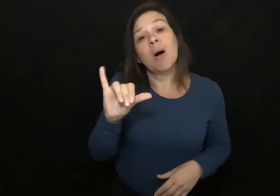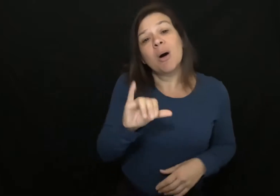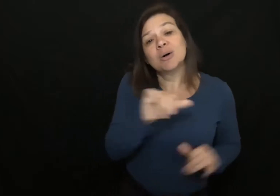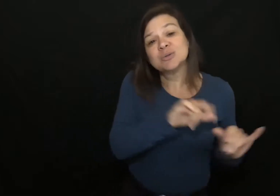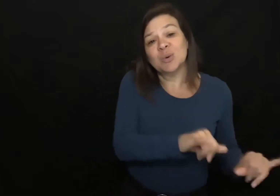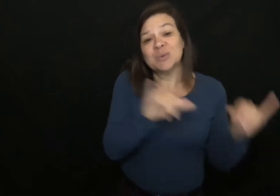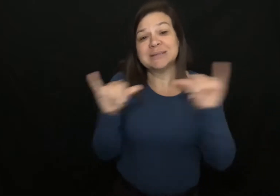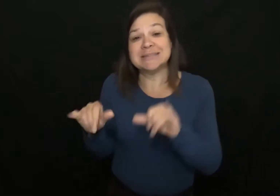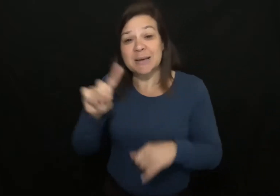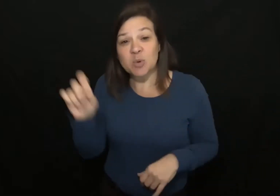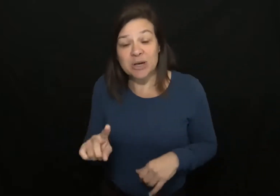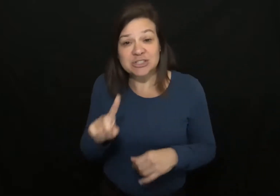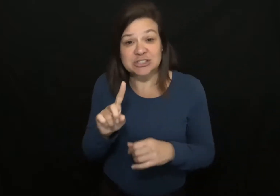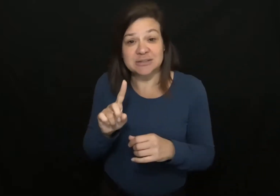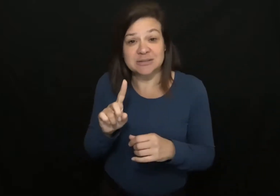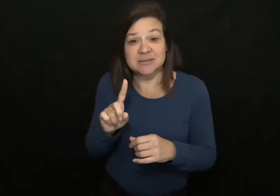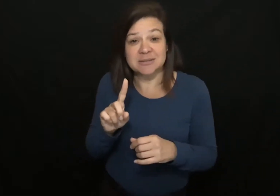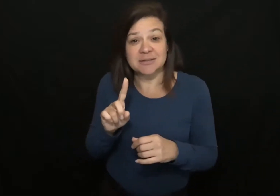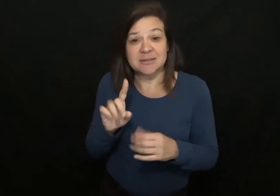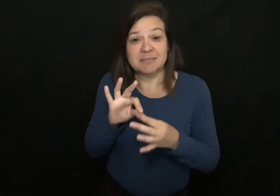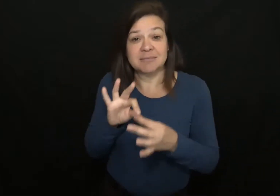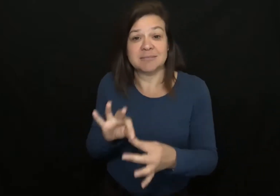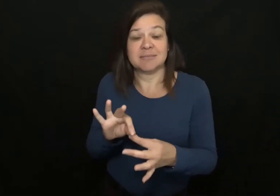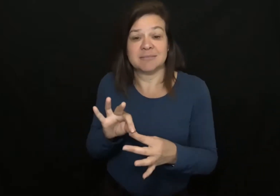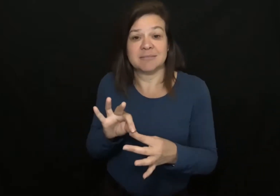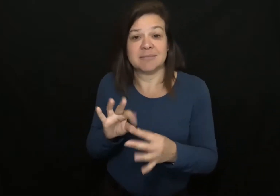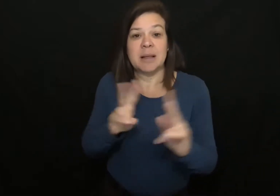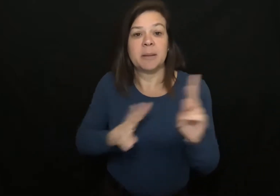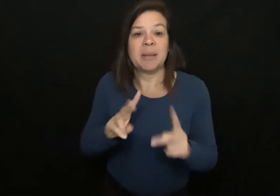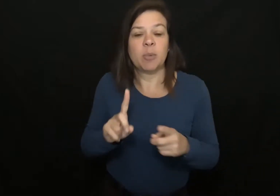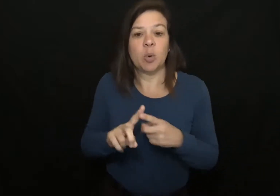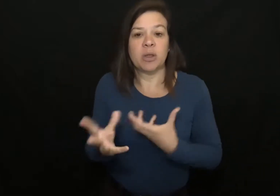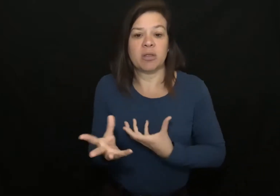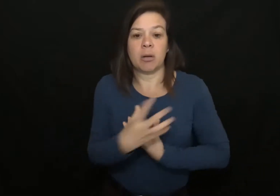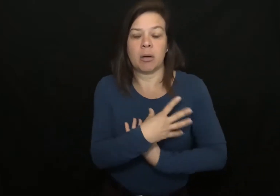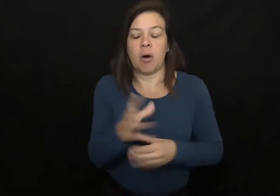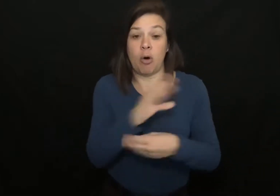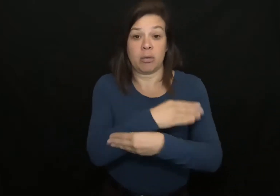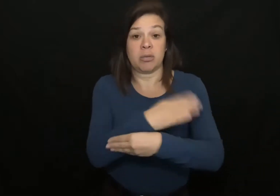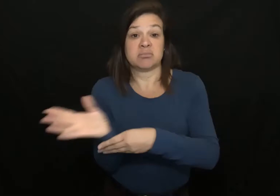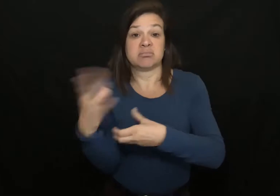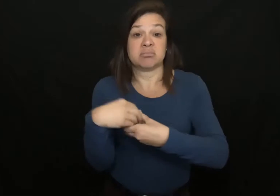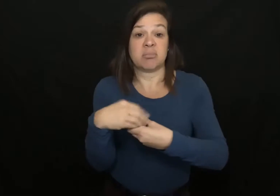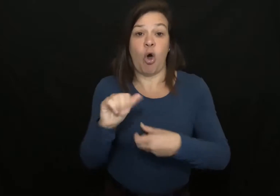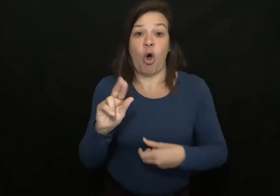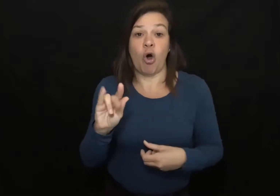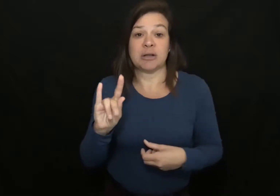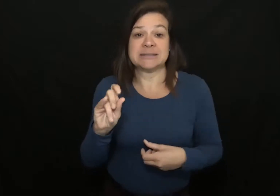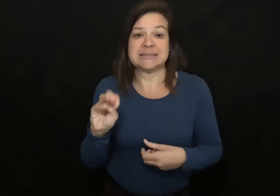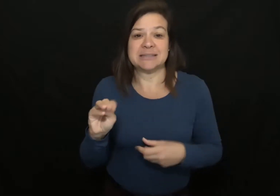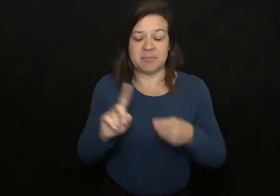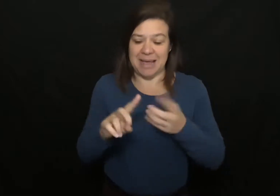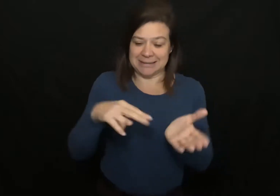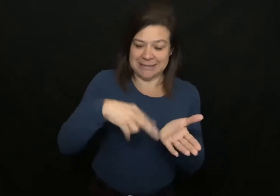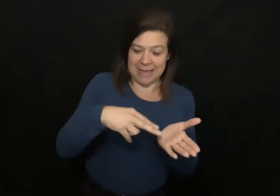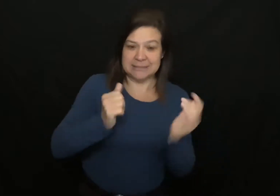question specifically regarding people with autism and how to make dance and theater more